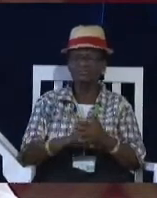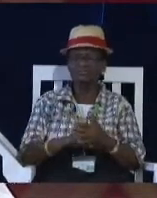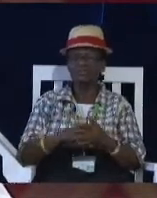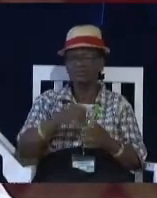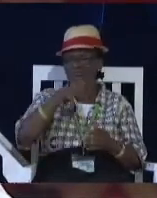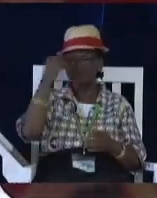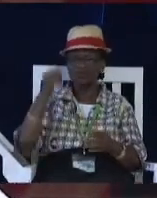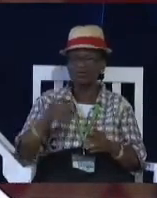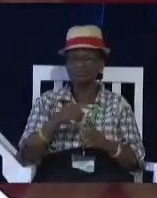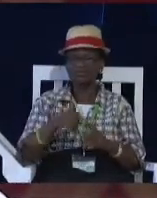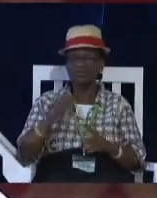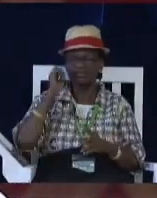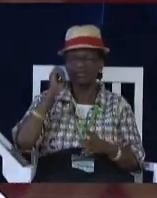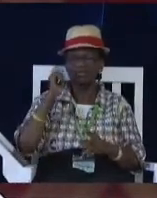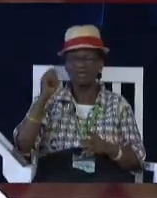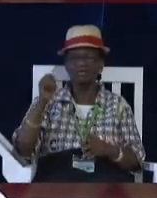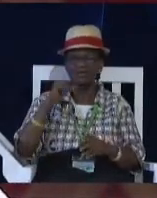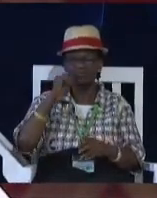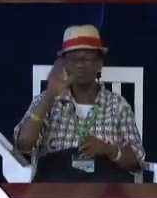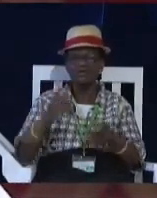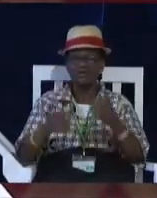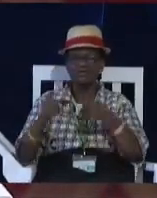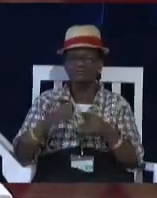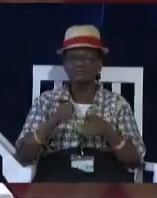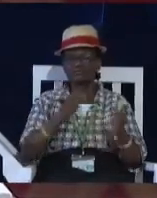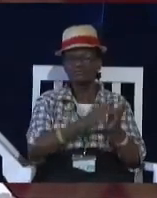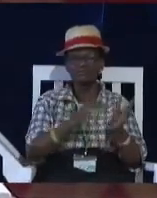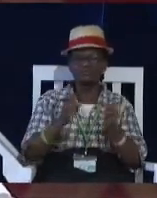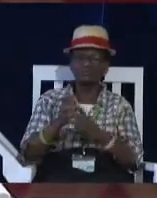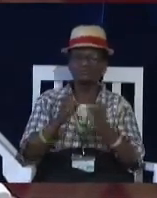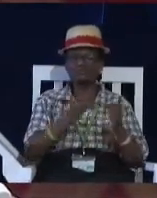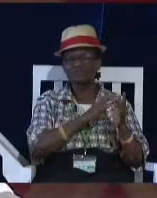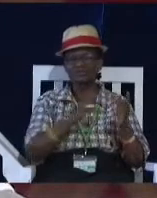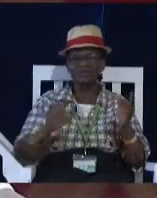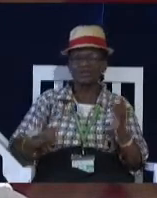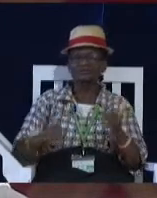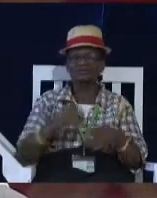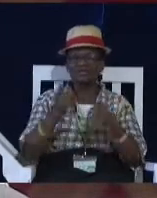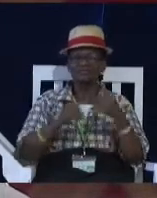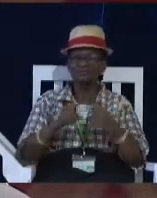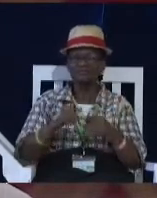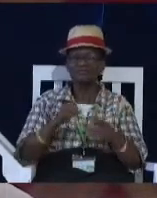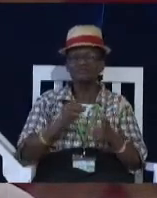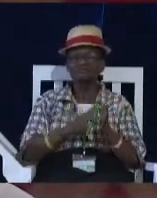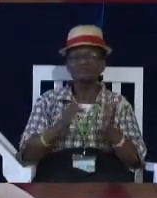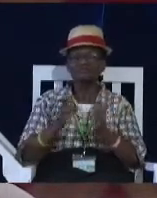because when a woman came to Jesus Christ saying, my daughter needs help,